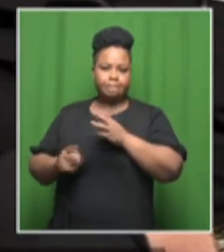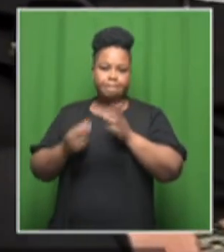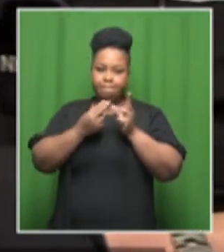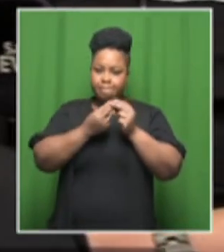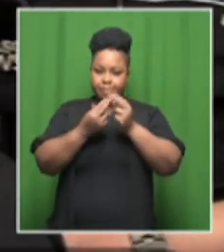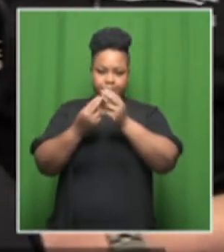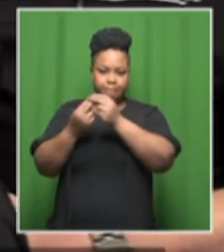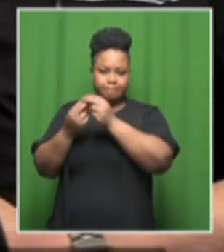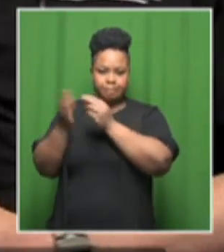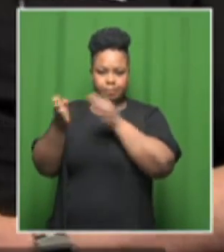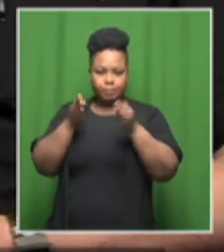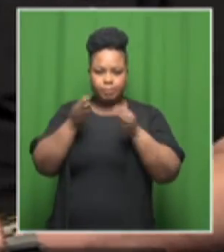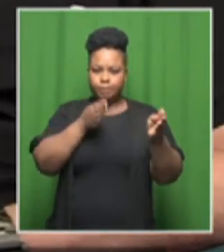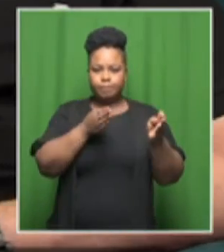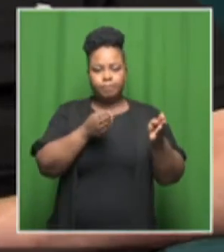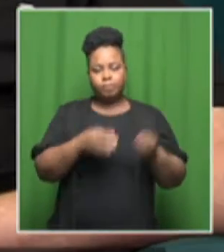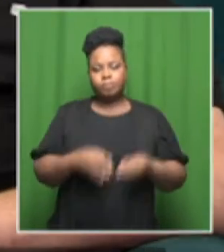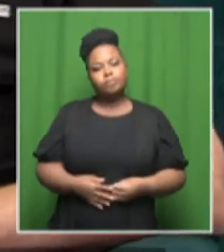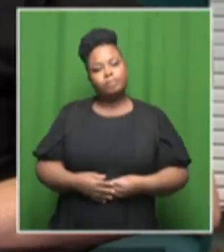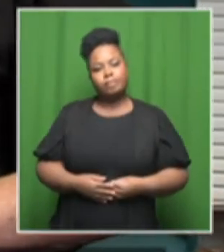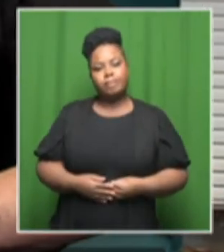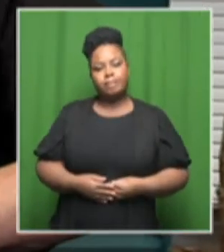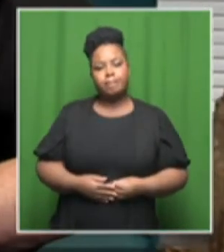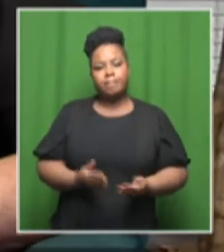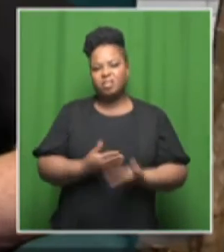different figures.